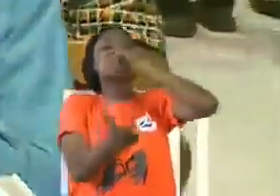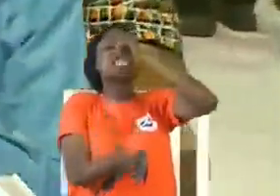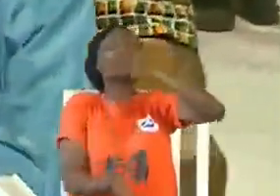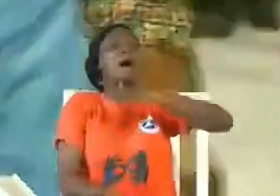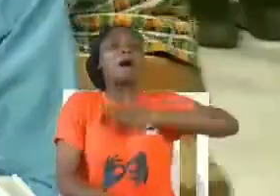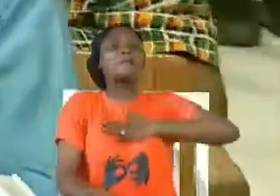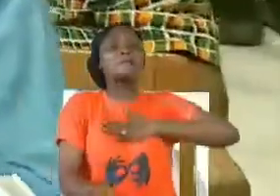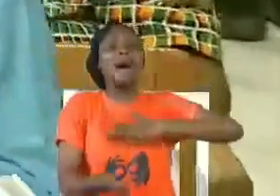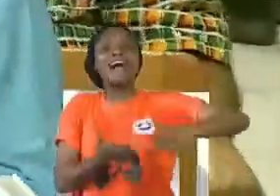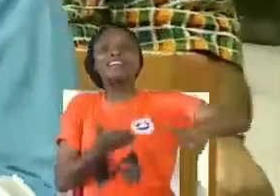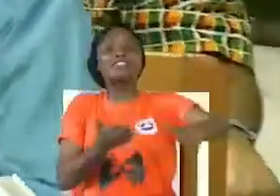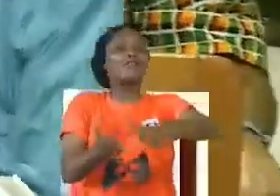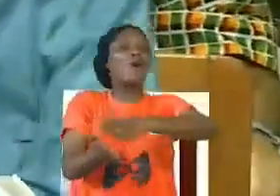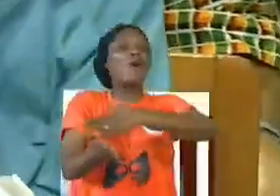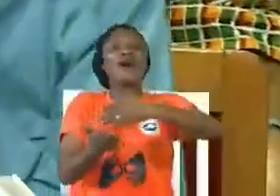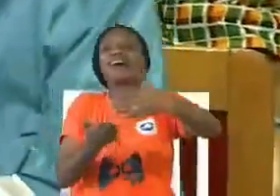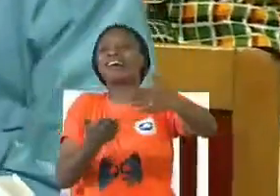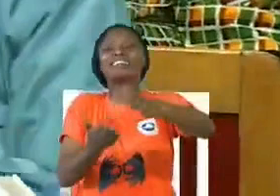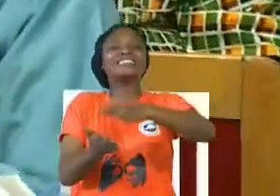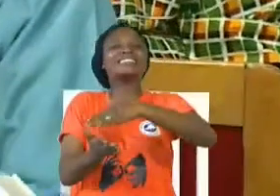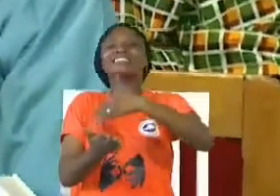This is my song.